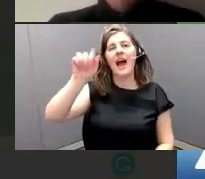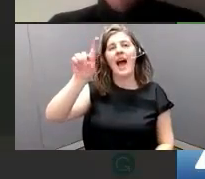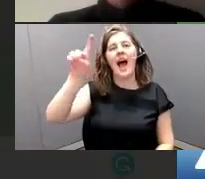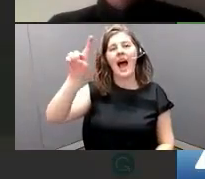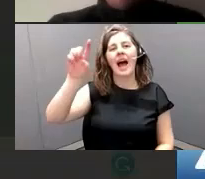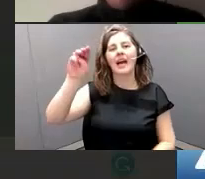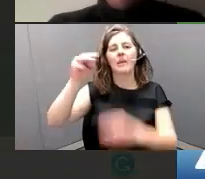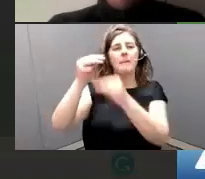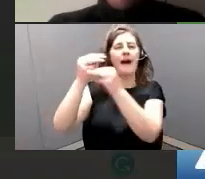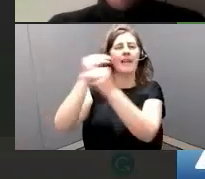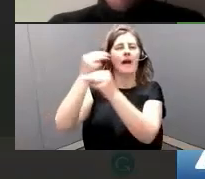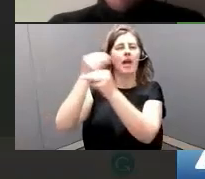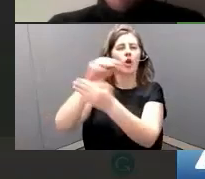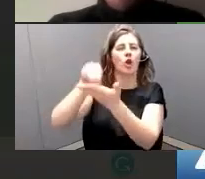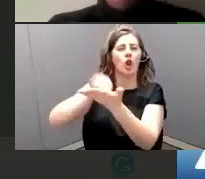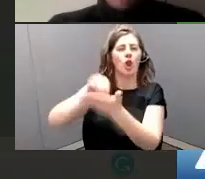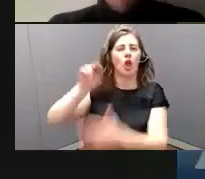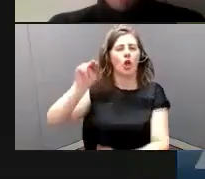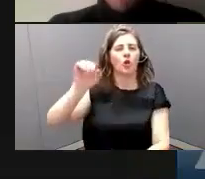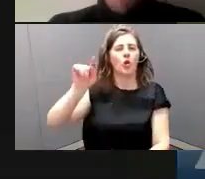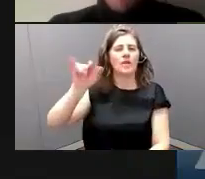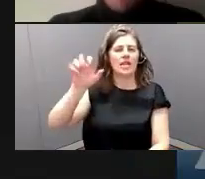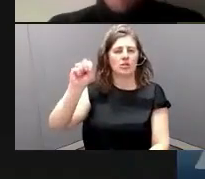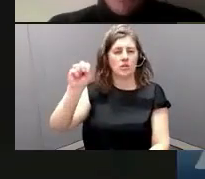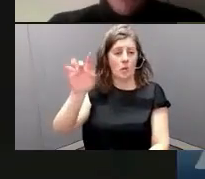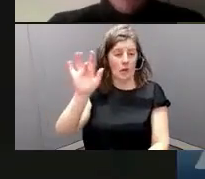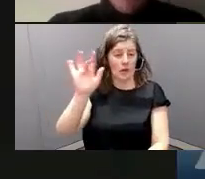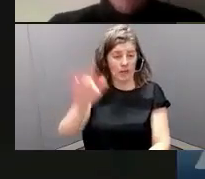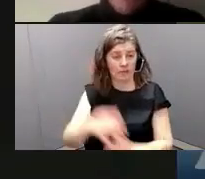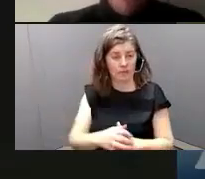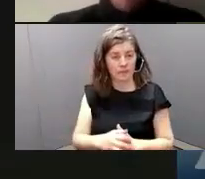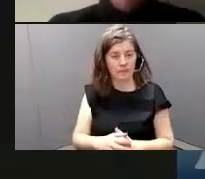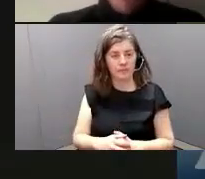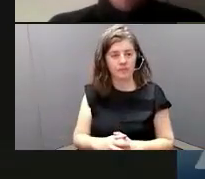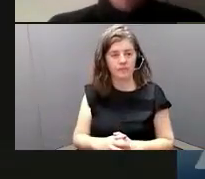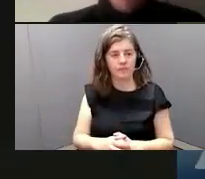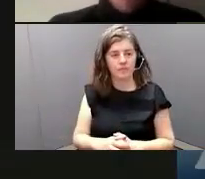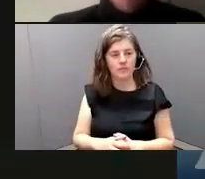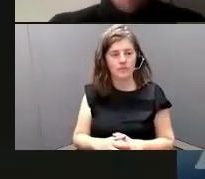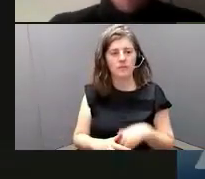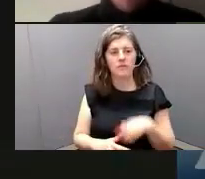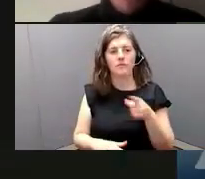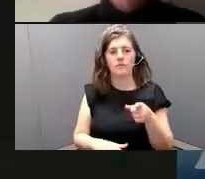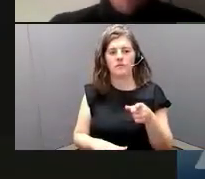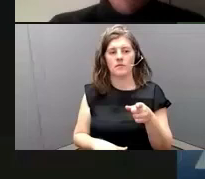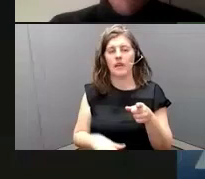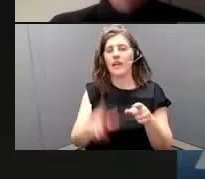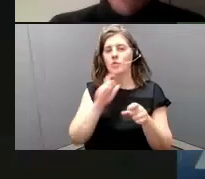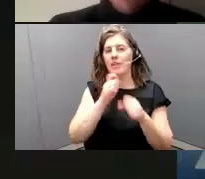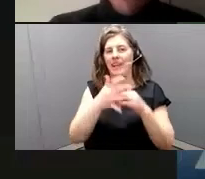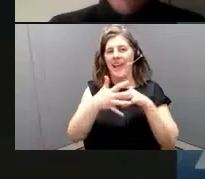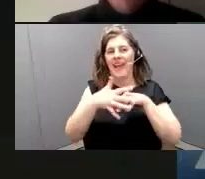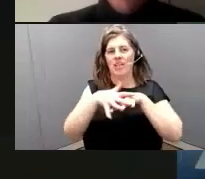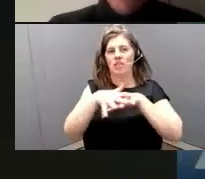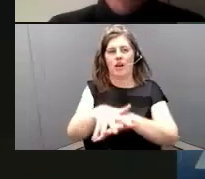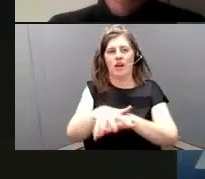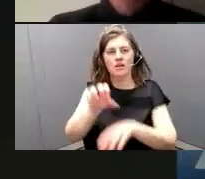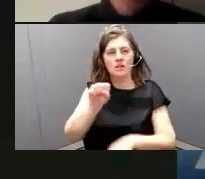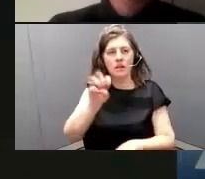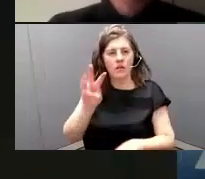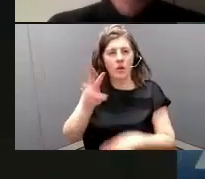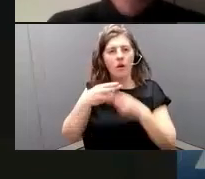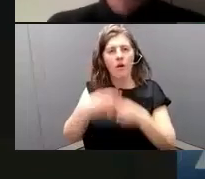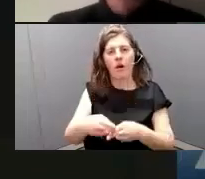mathematical notation, simply put. So we'll click on this. And this is actually an integrated software called LaTeX or